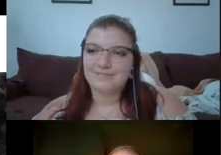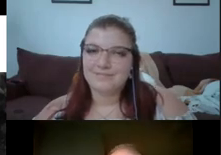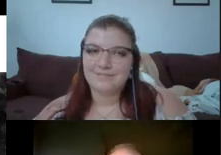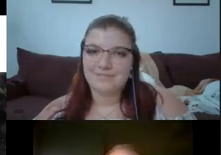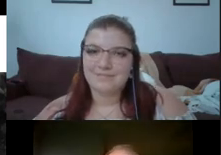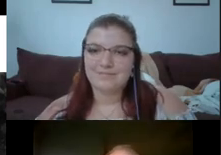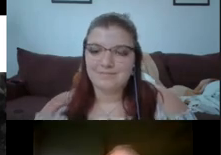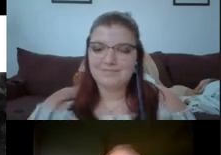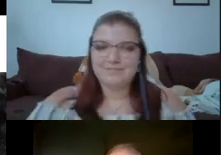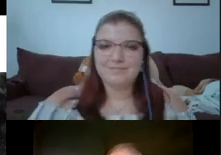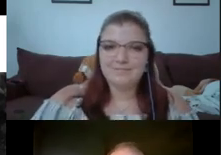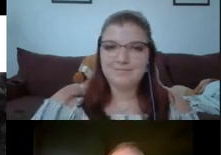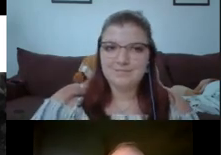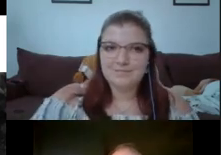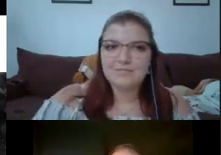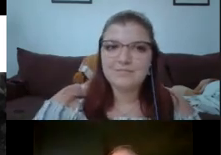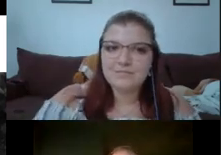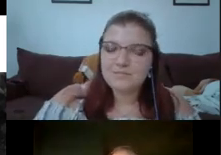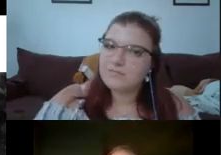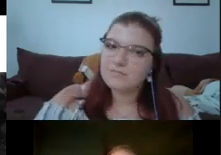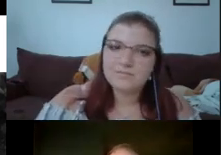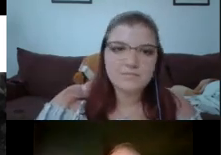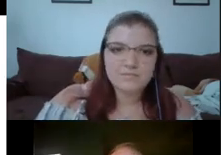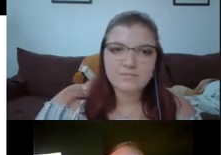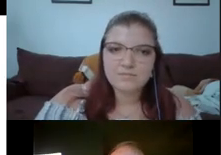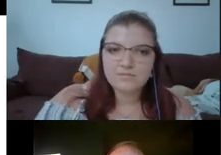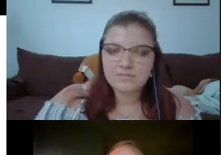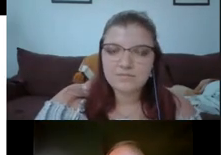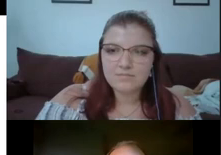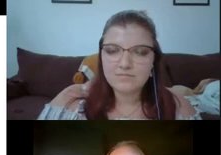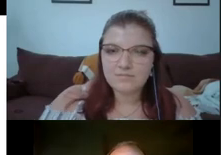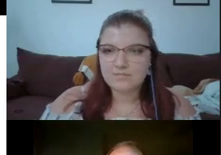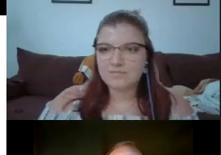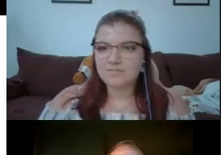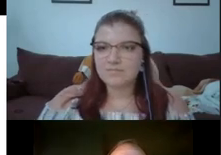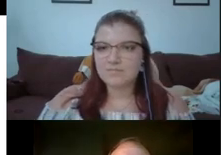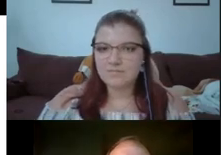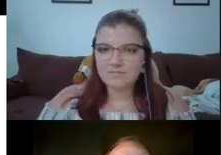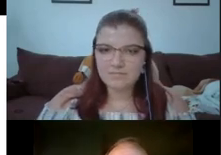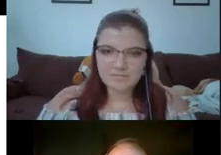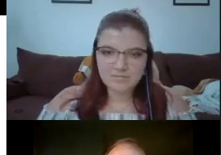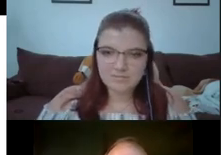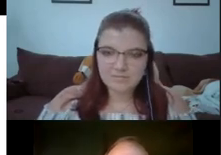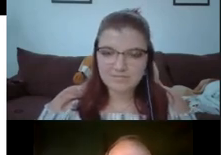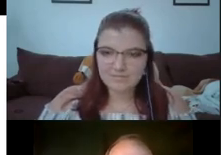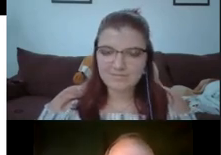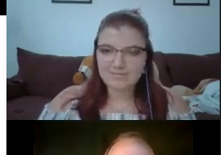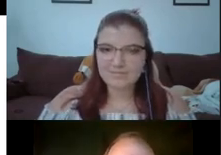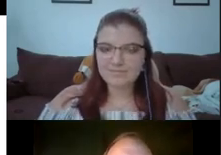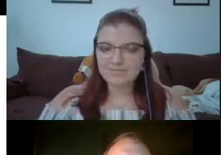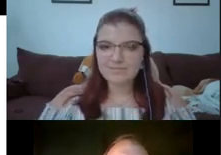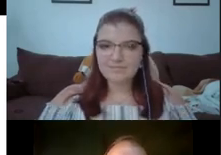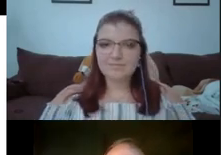Division III championship. Meanwhile, women certainly remained very active, but the type of